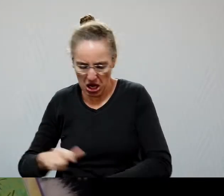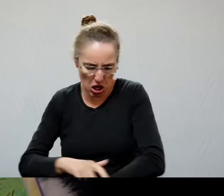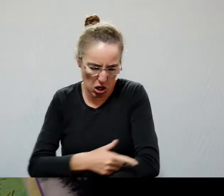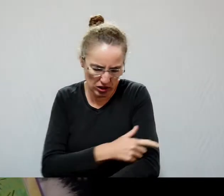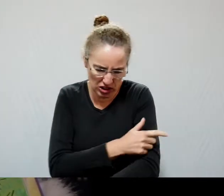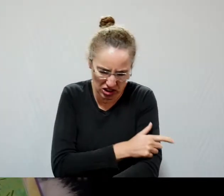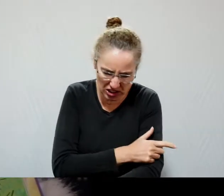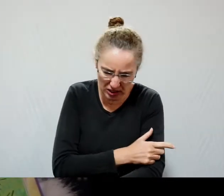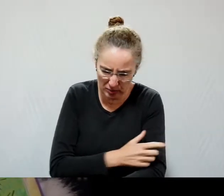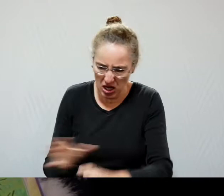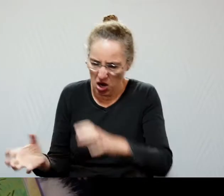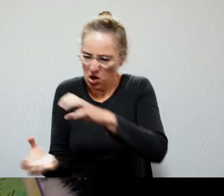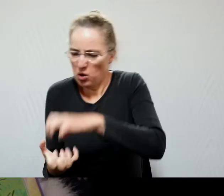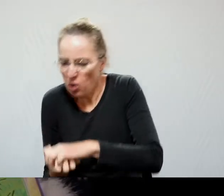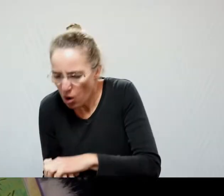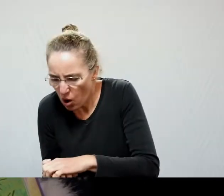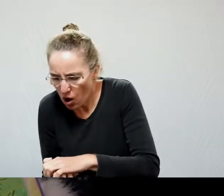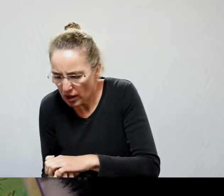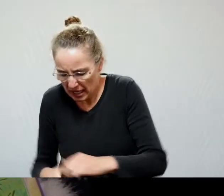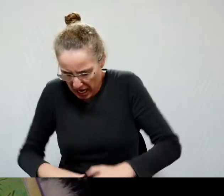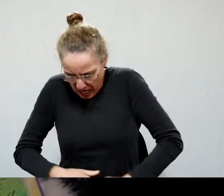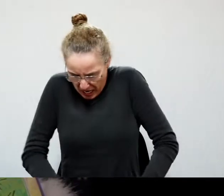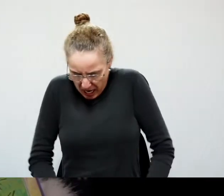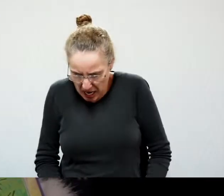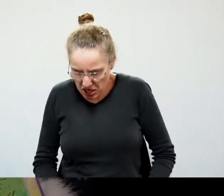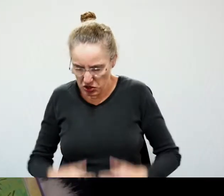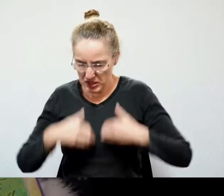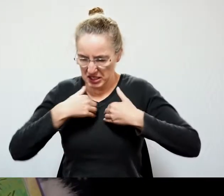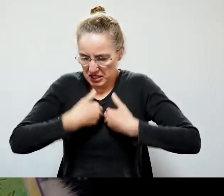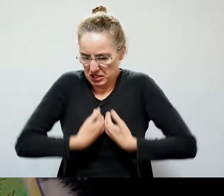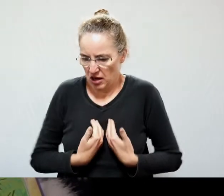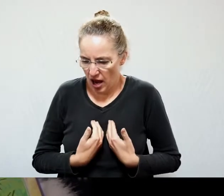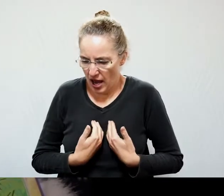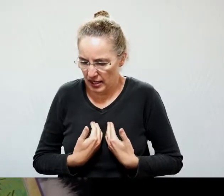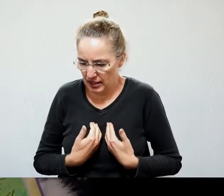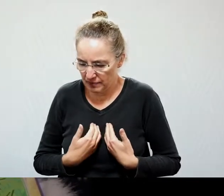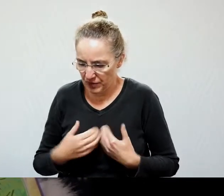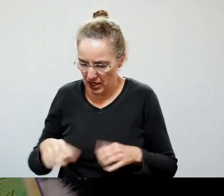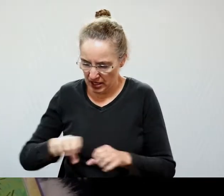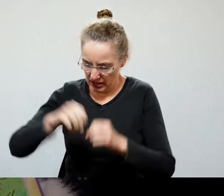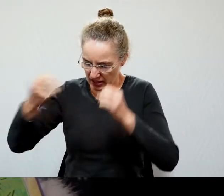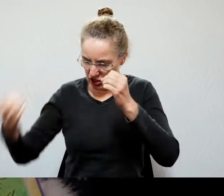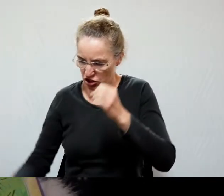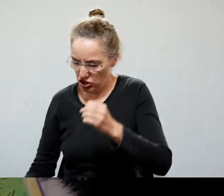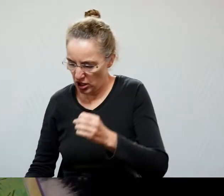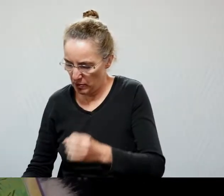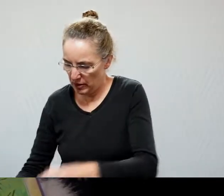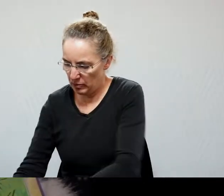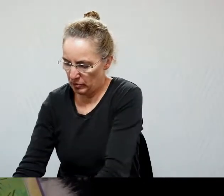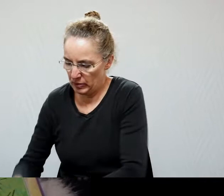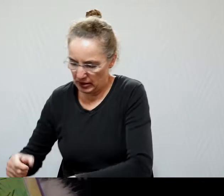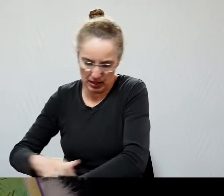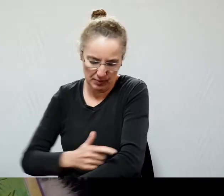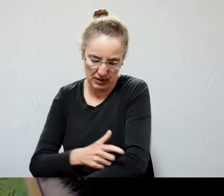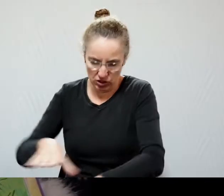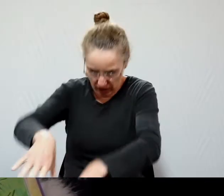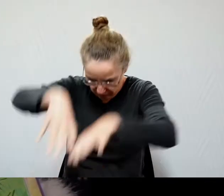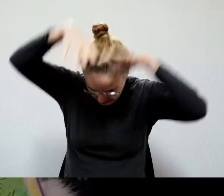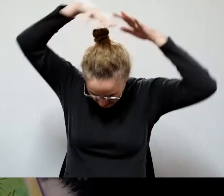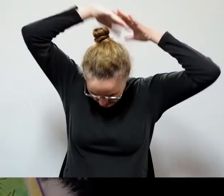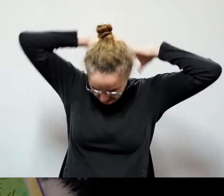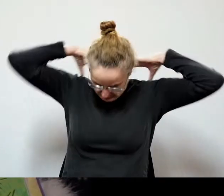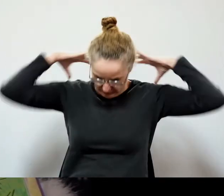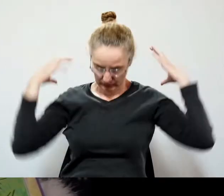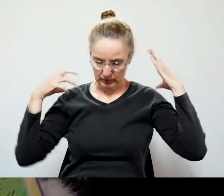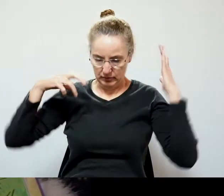and hungry. The shepherd picked up the sheep and put it around his shoulders. Then he started his journey home. When he